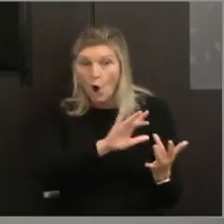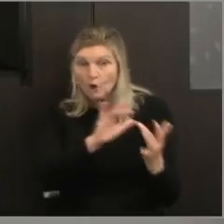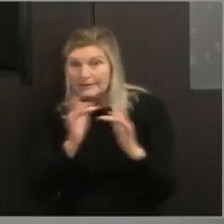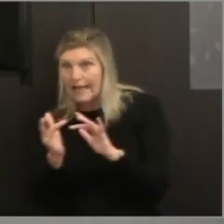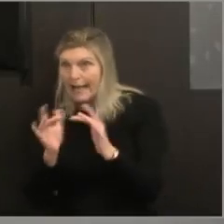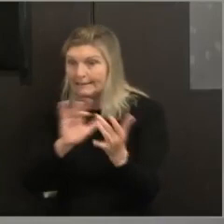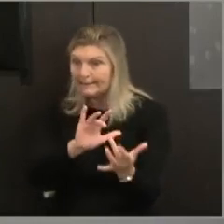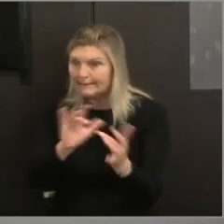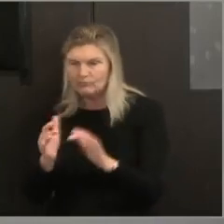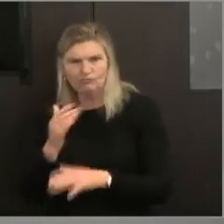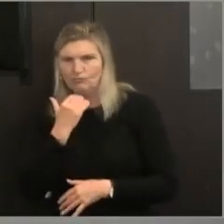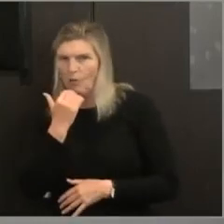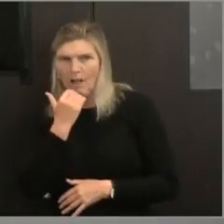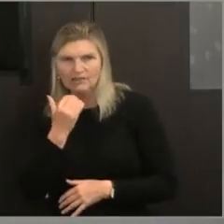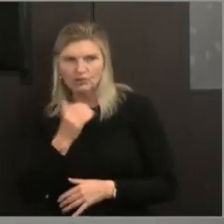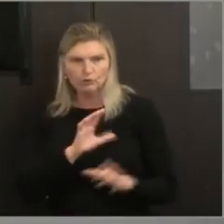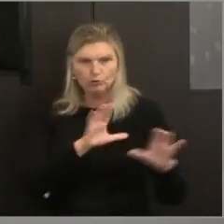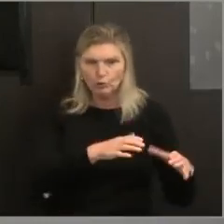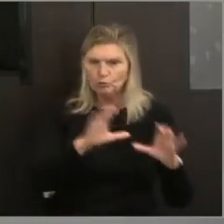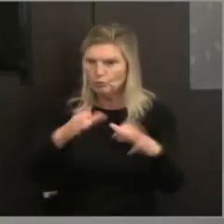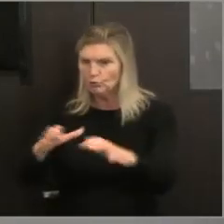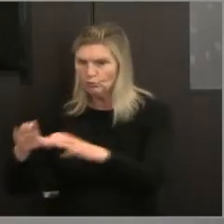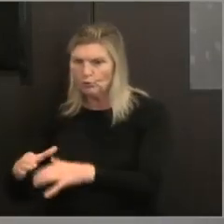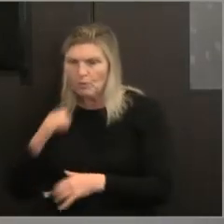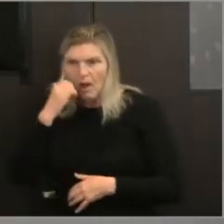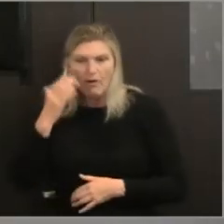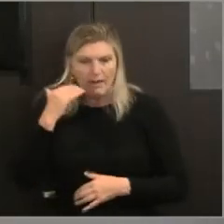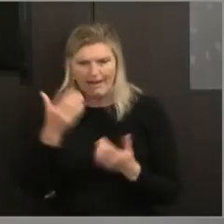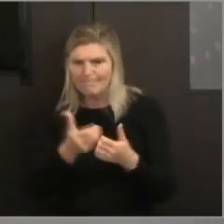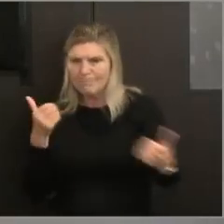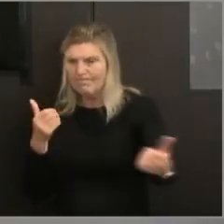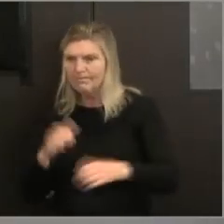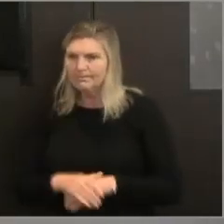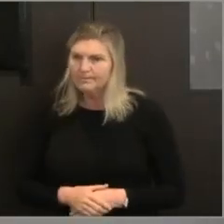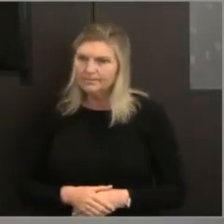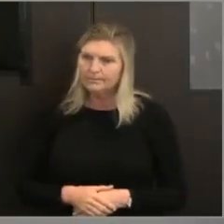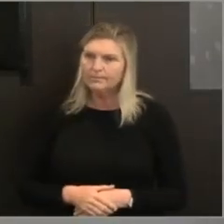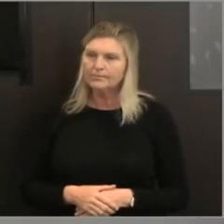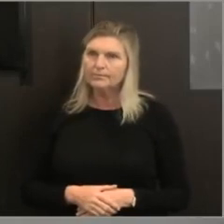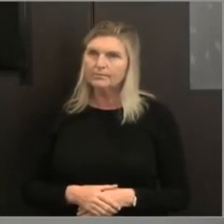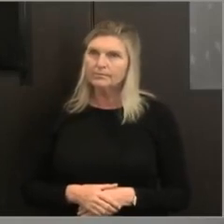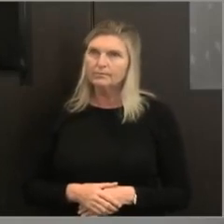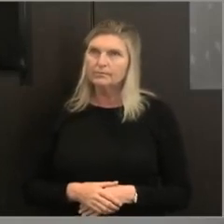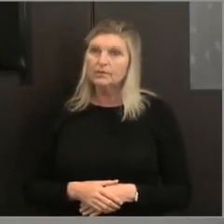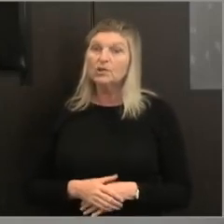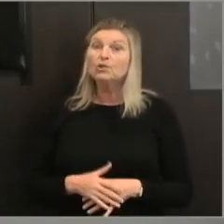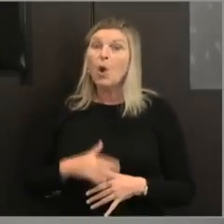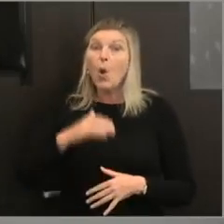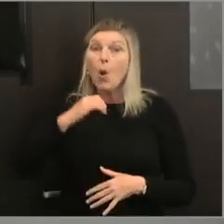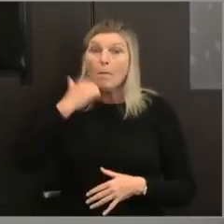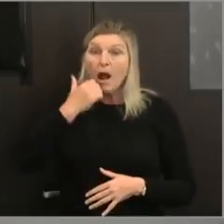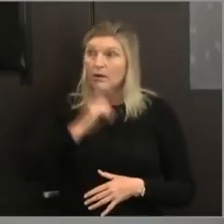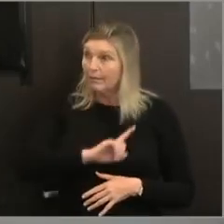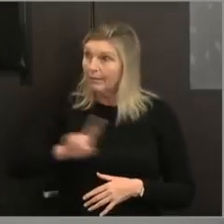comparatively little contact between Māori and Pākehā people. And so the Māori imprisonment rate, which